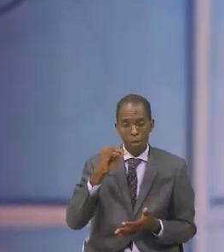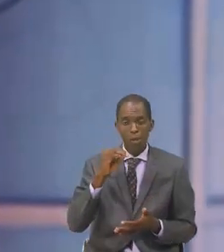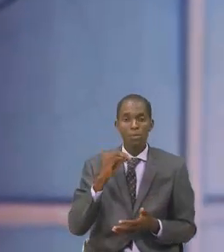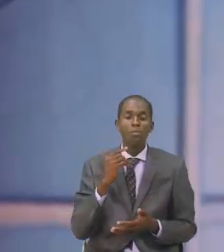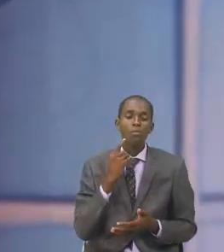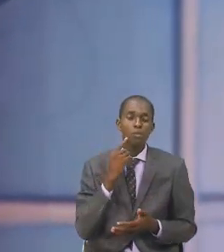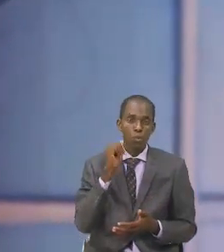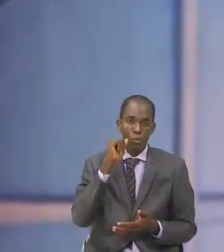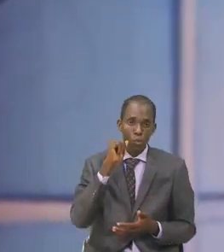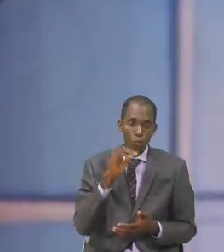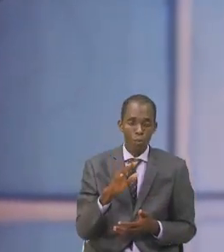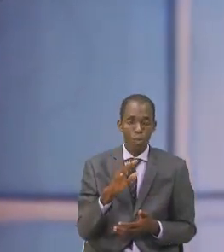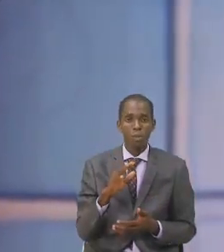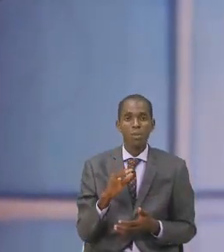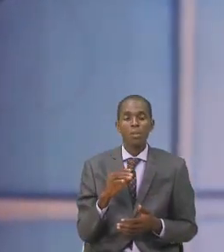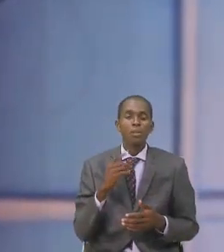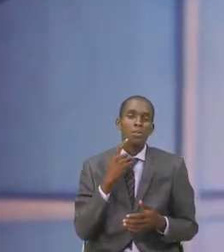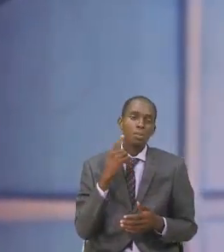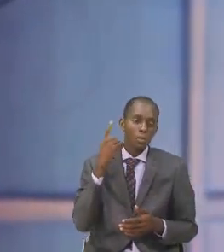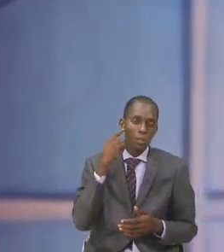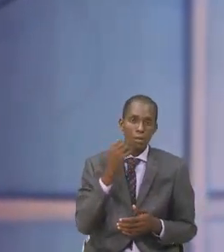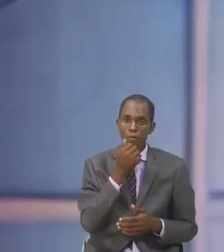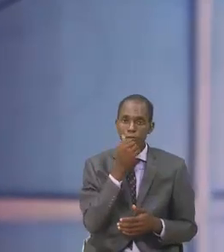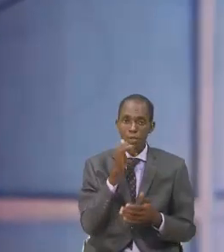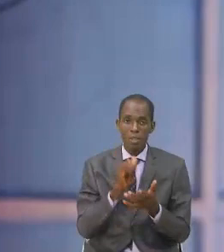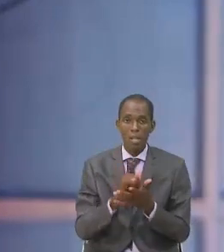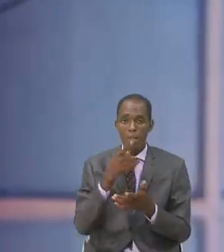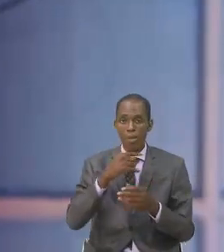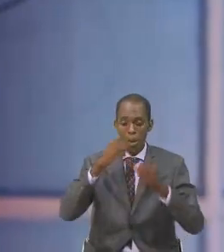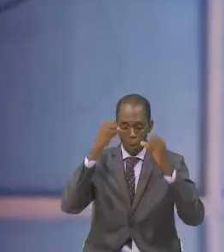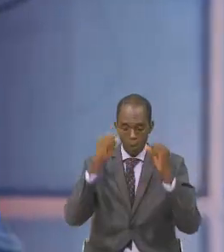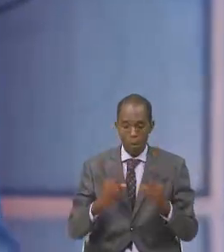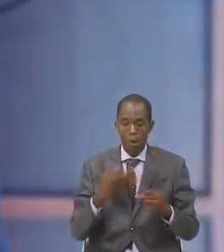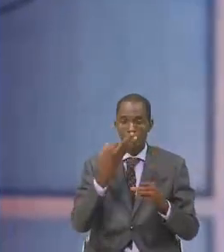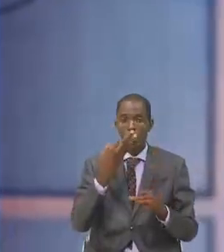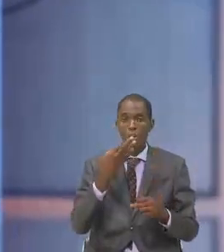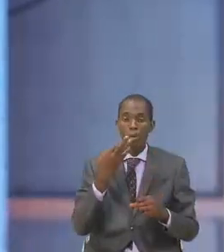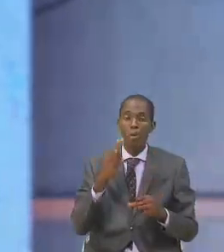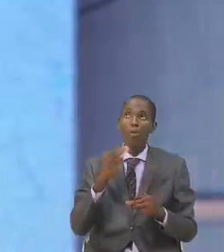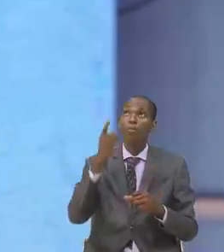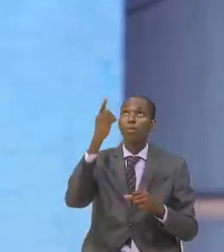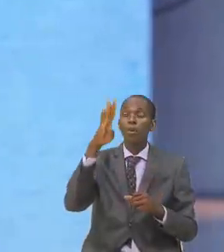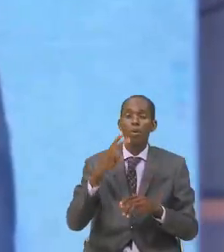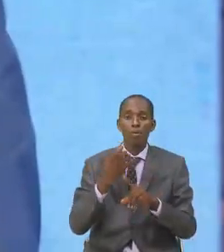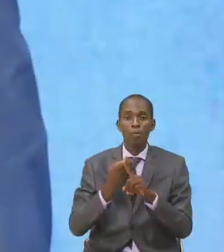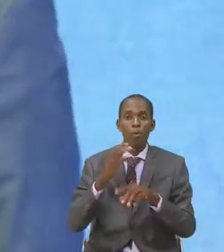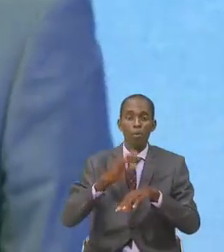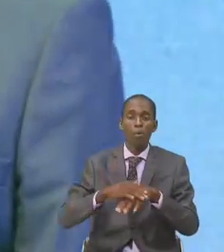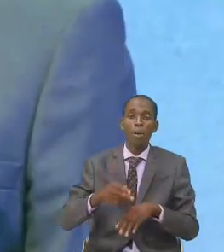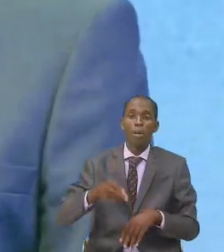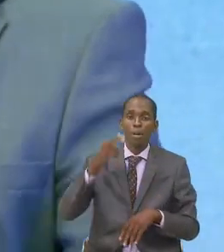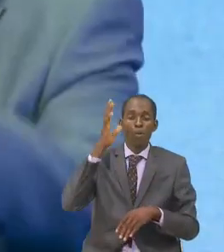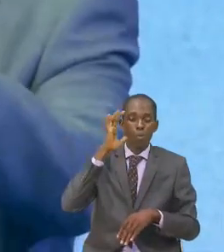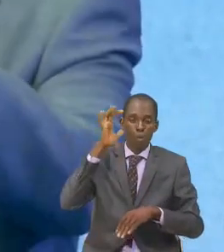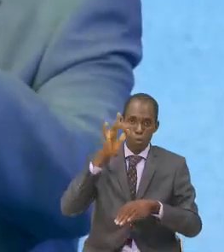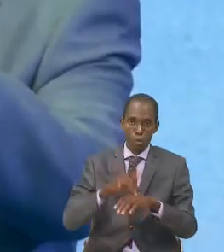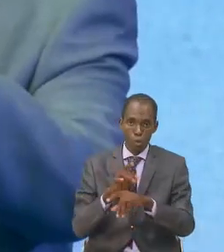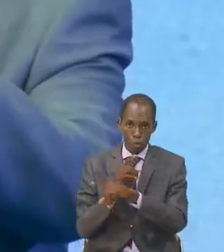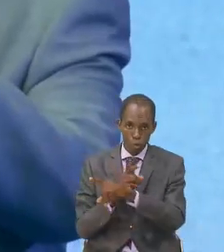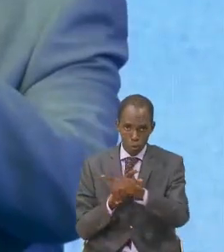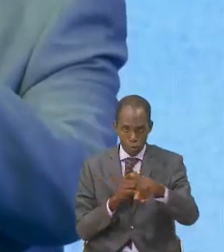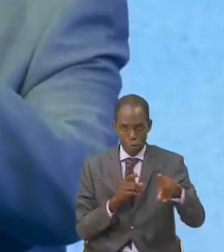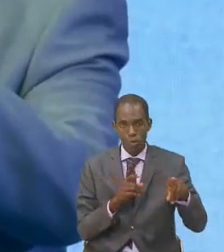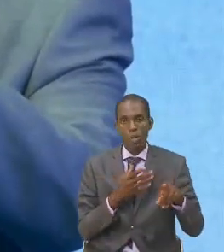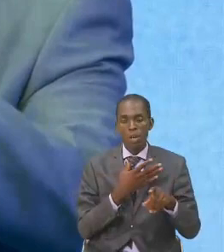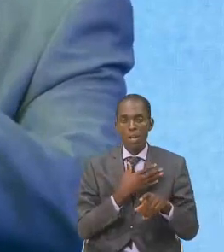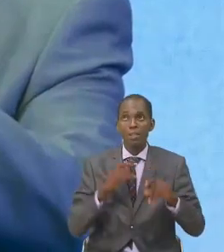girl, this man, this woman, deaf and dumb, that the power from on high will touch